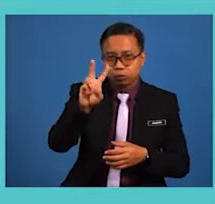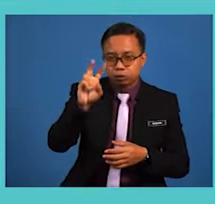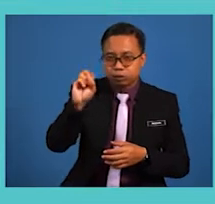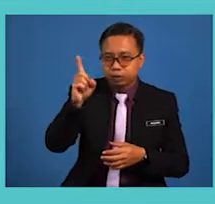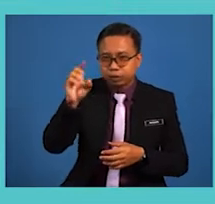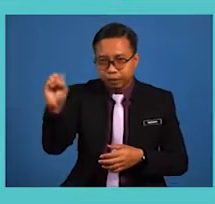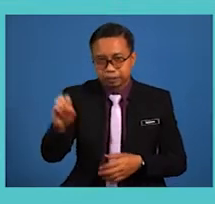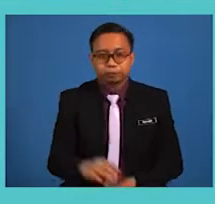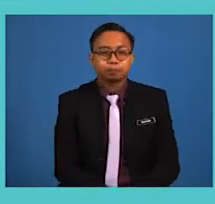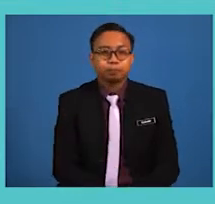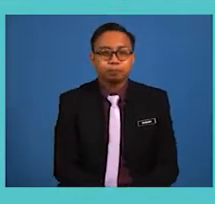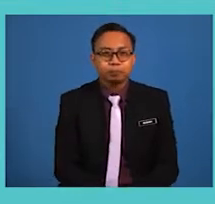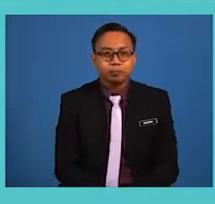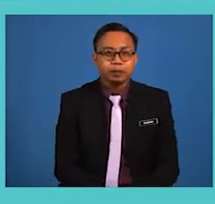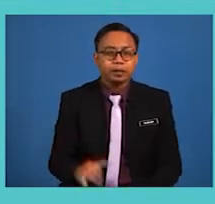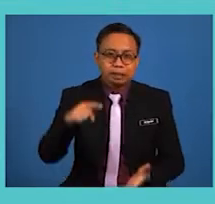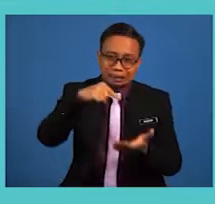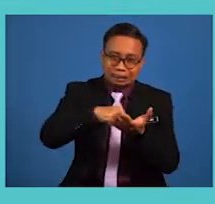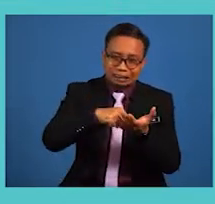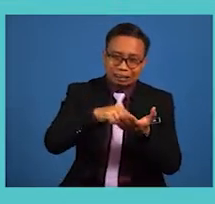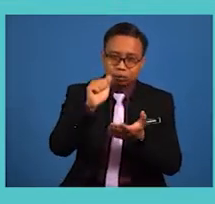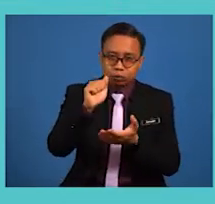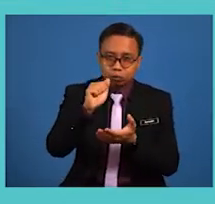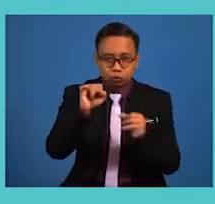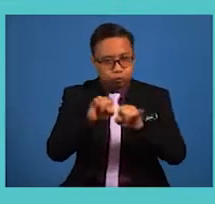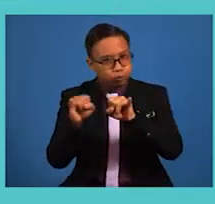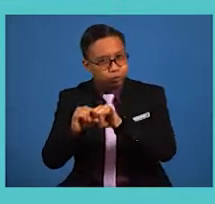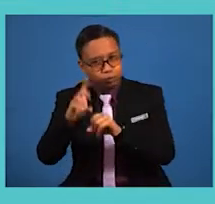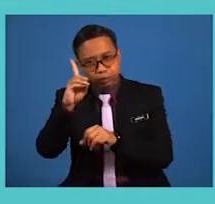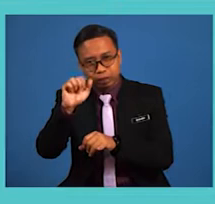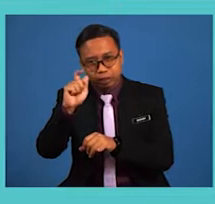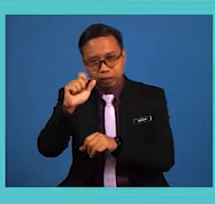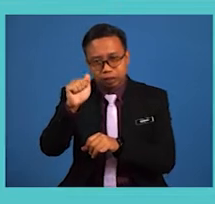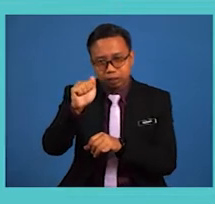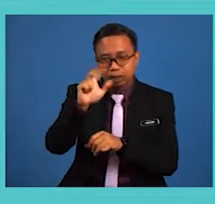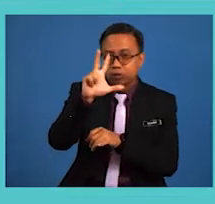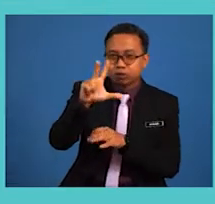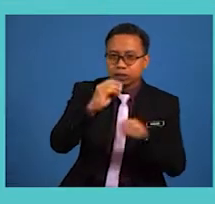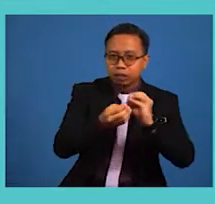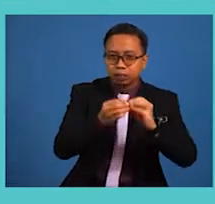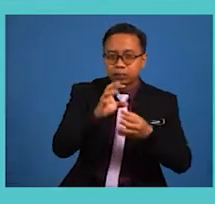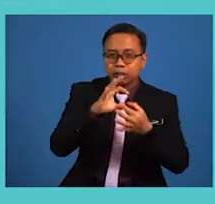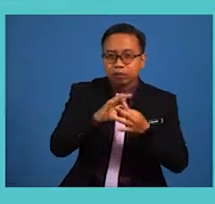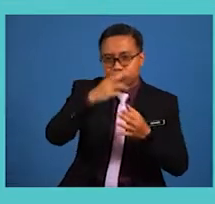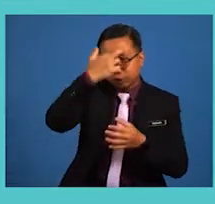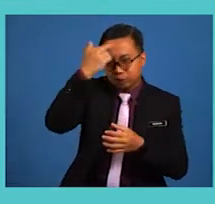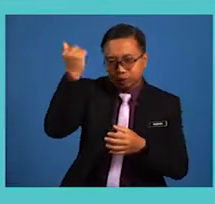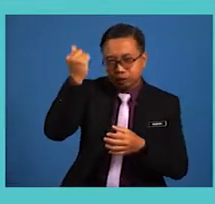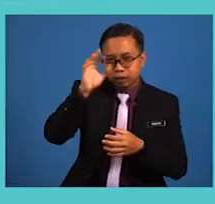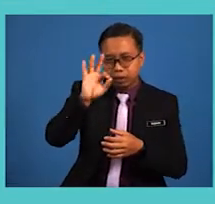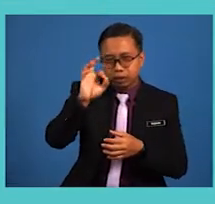2010. This is also the data, whereas 3 is the number of reasons for the